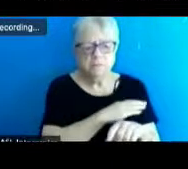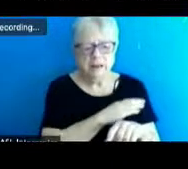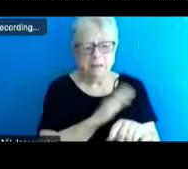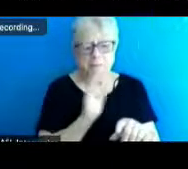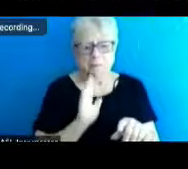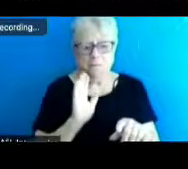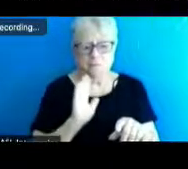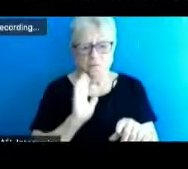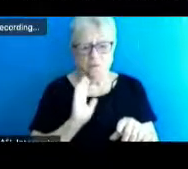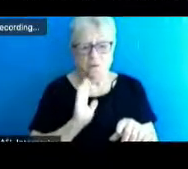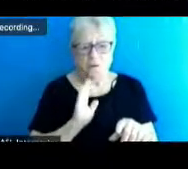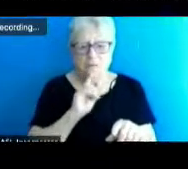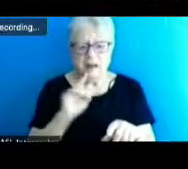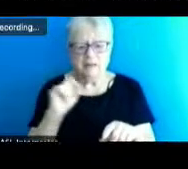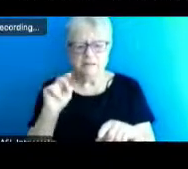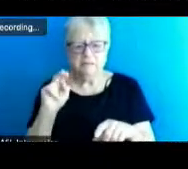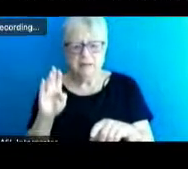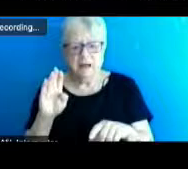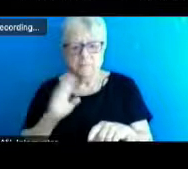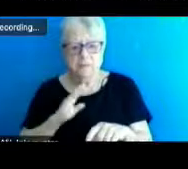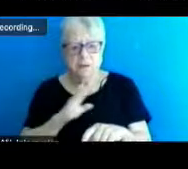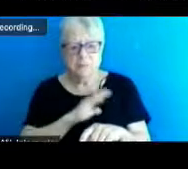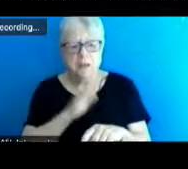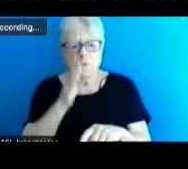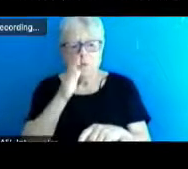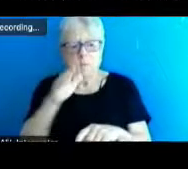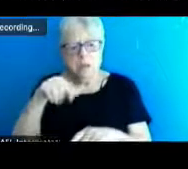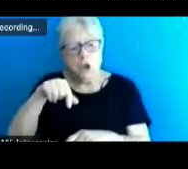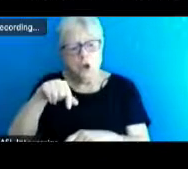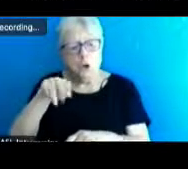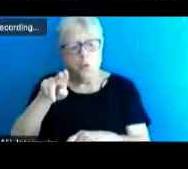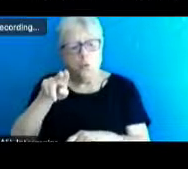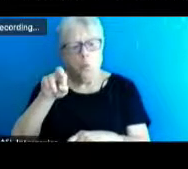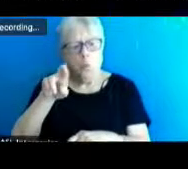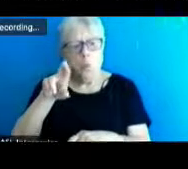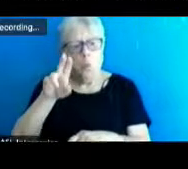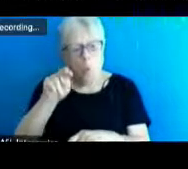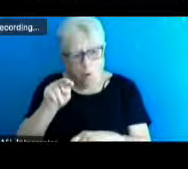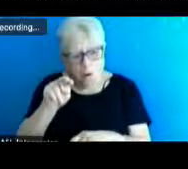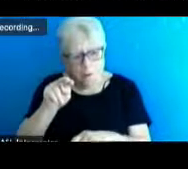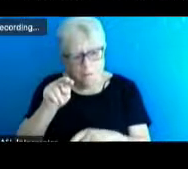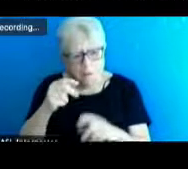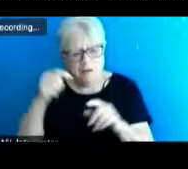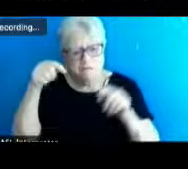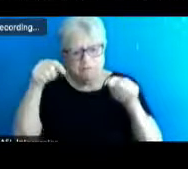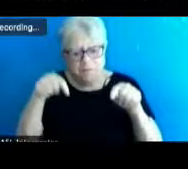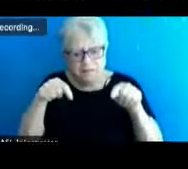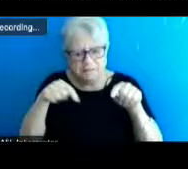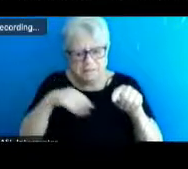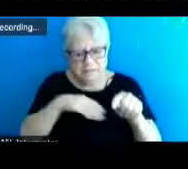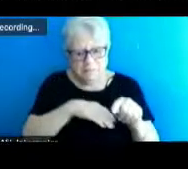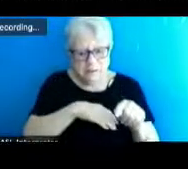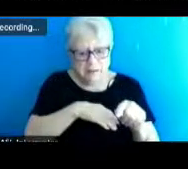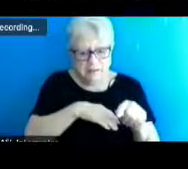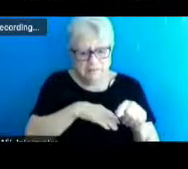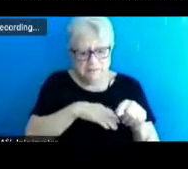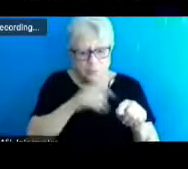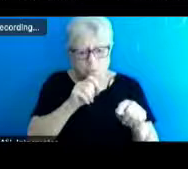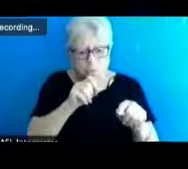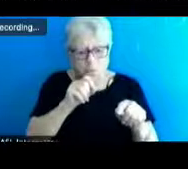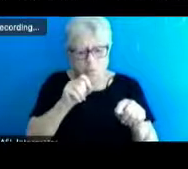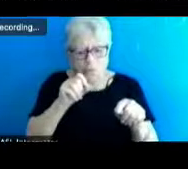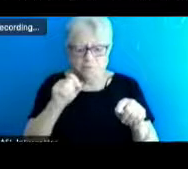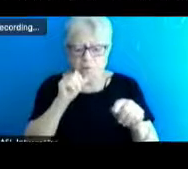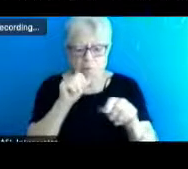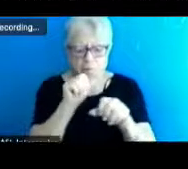that a subcommittee would be a quorum of this committee, and therefore we couldn't. So I'm just wondering if